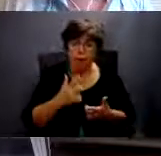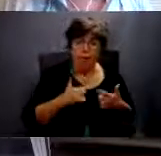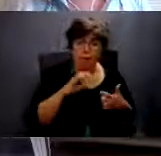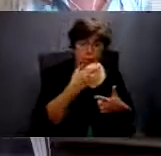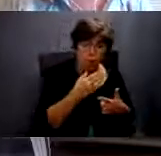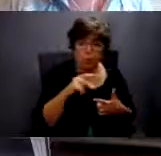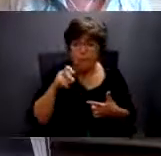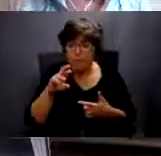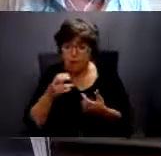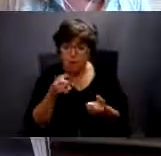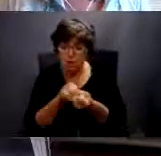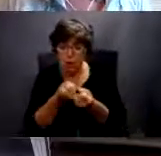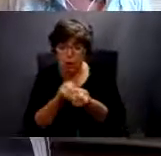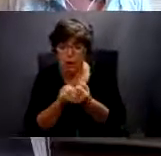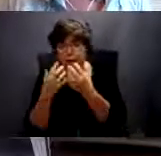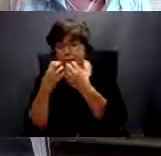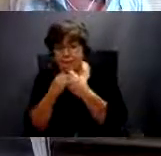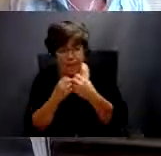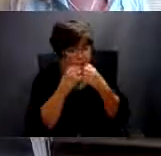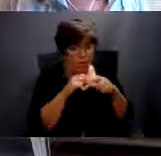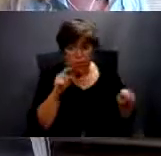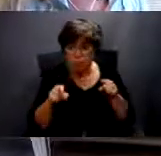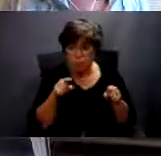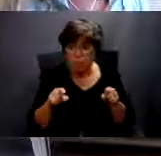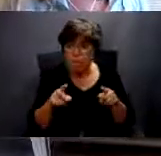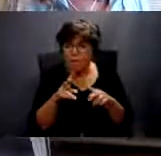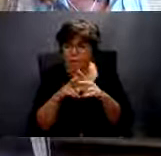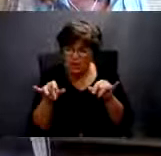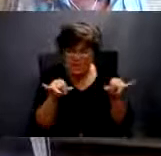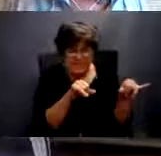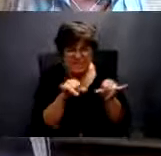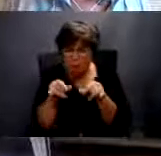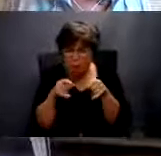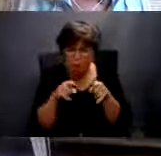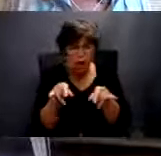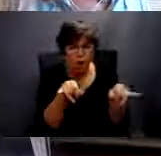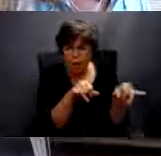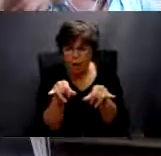peer support, the values that both held were very, very similar.